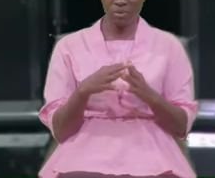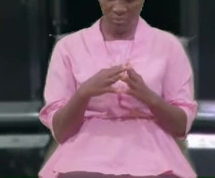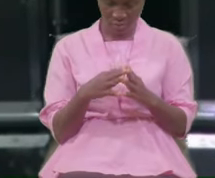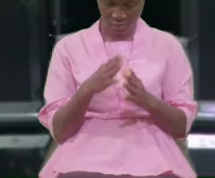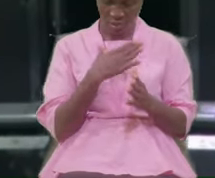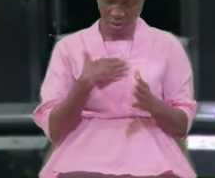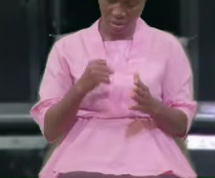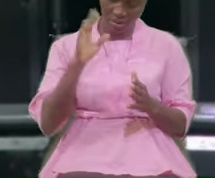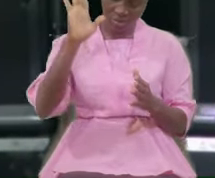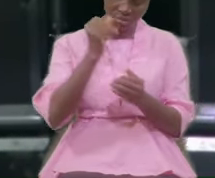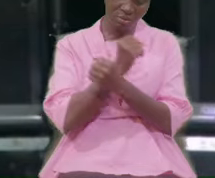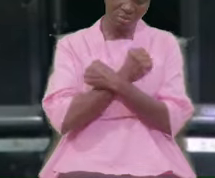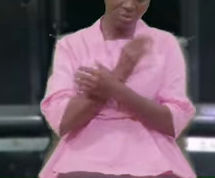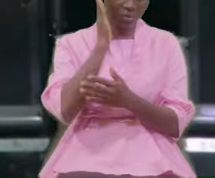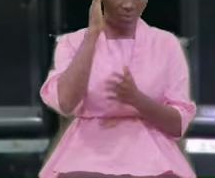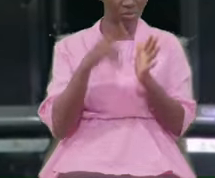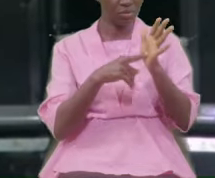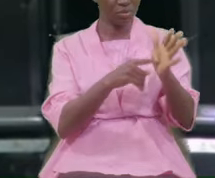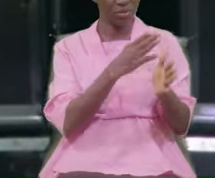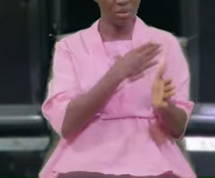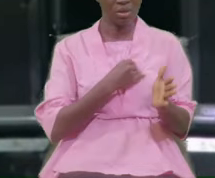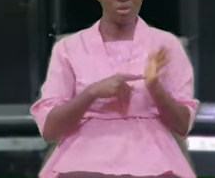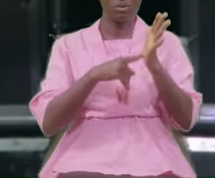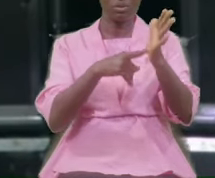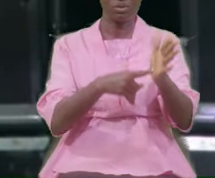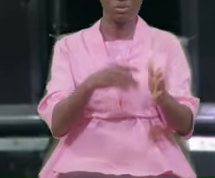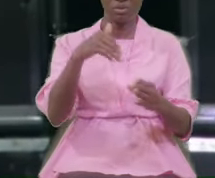Will manifest and be revealed in every